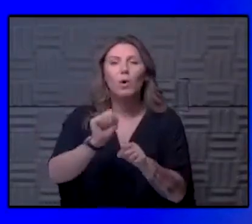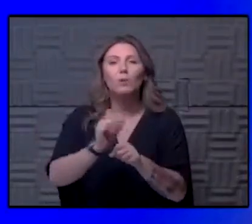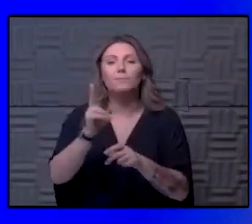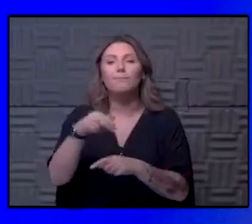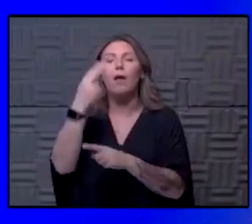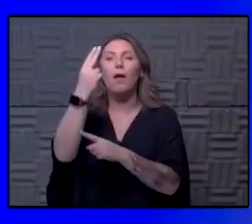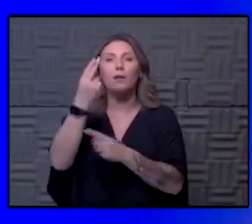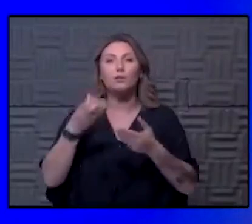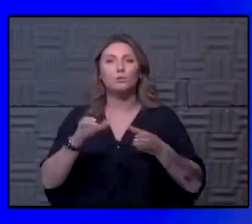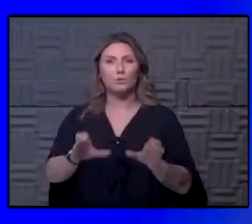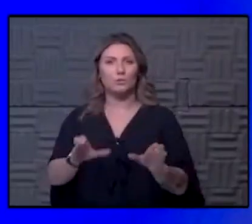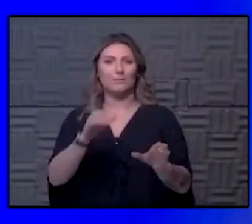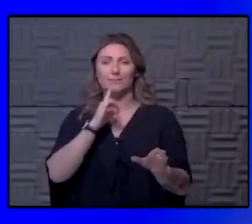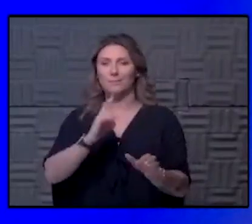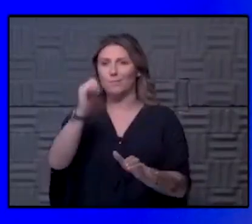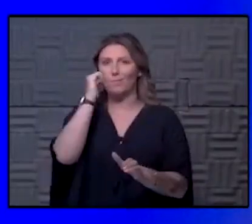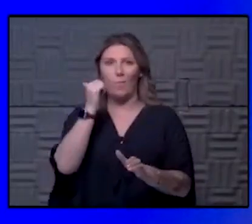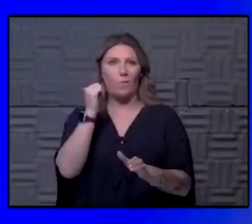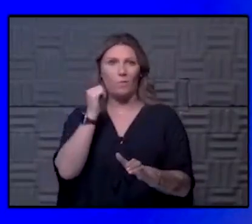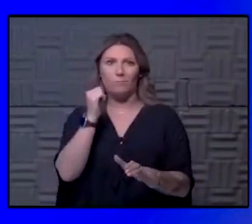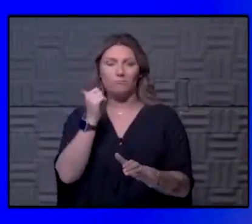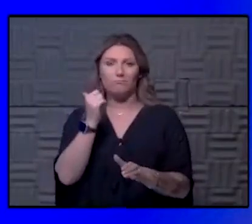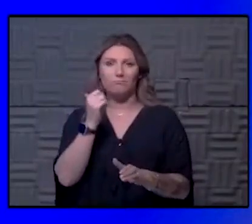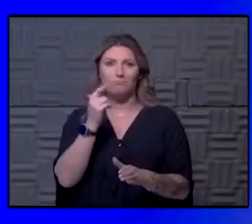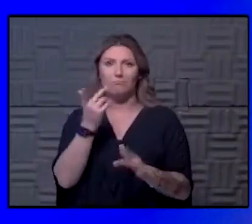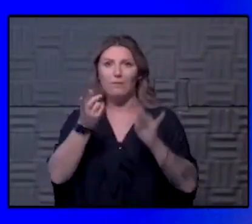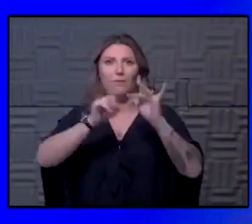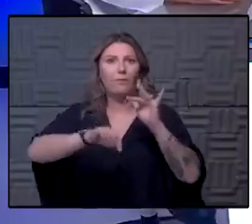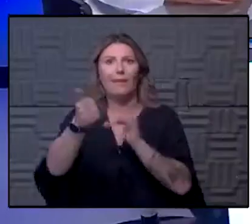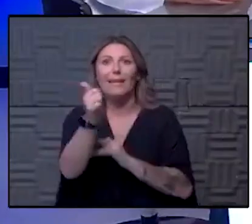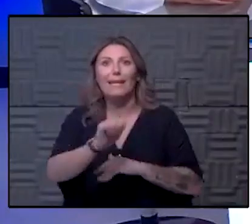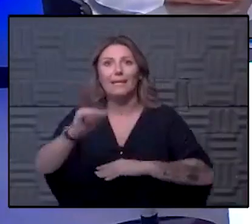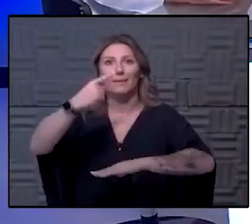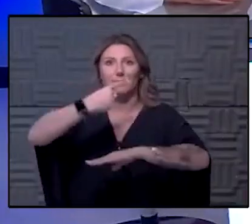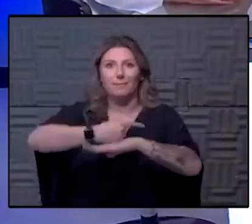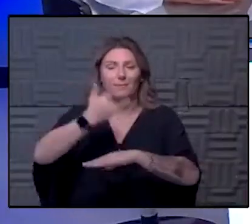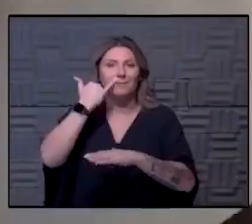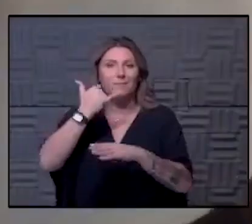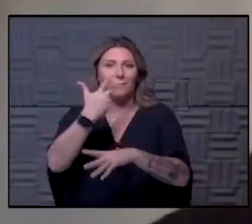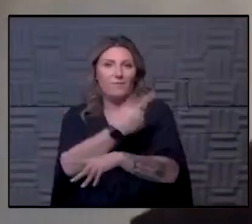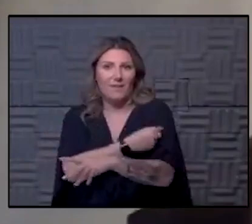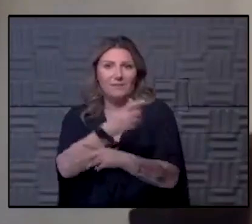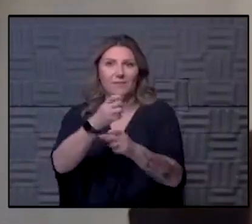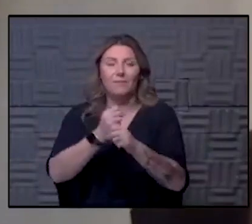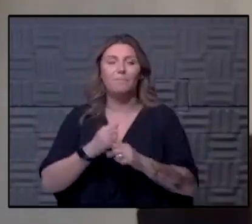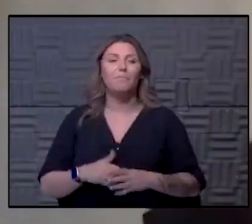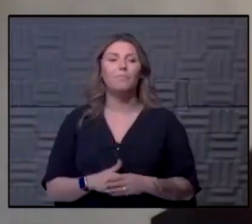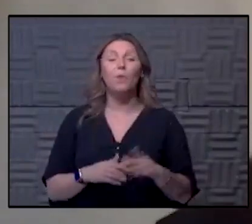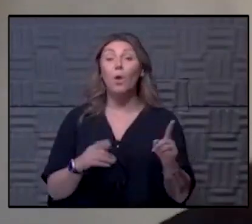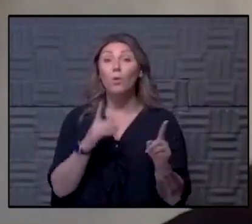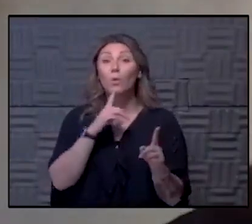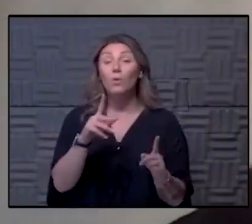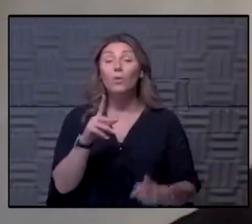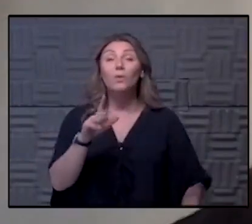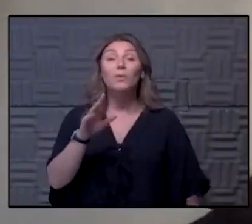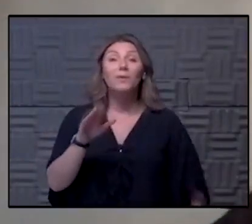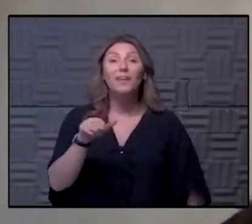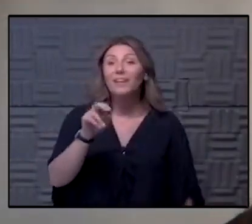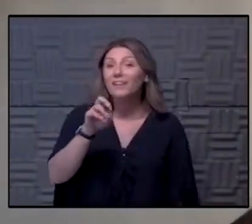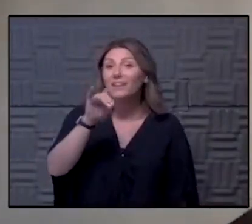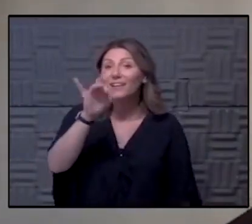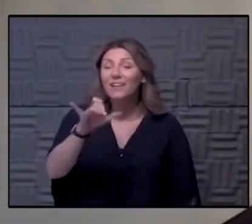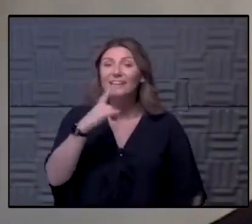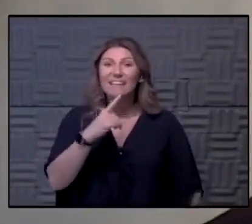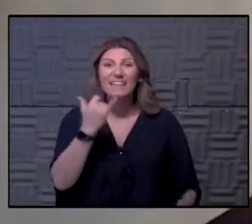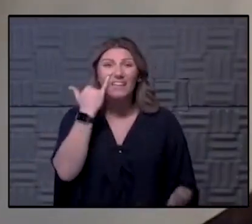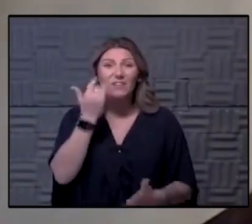higher chance that you won't have to miss any days of work if you get the vaccination. Kathy wants to know. Oh, sorry. That's